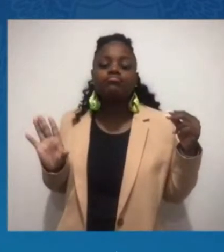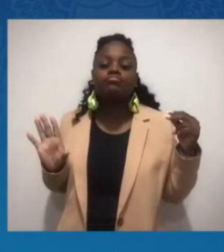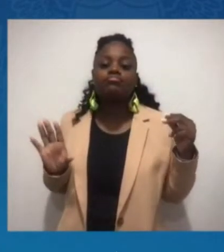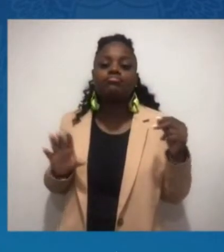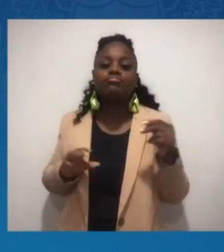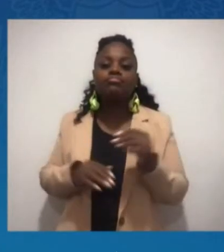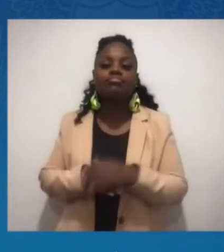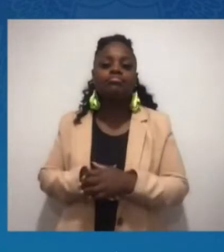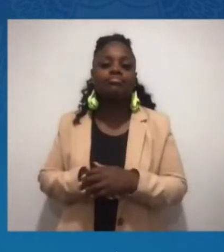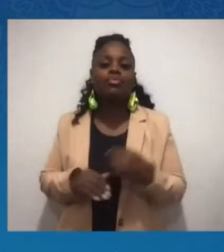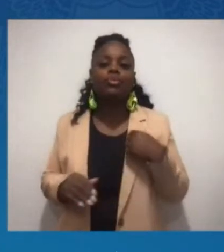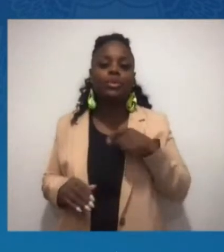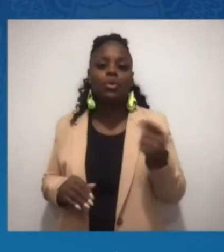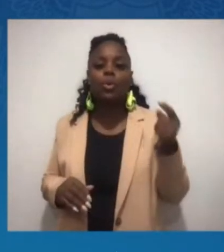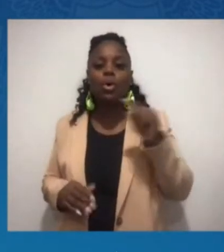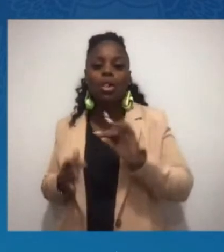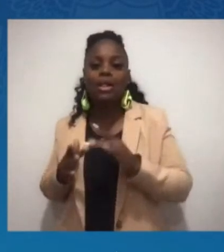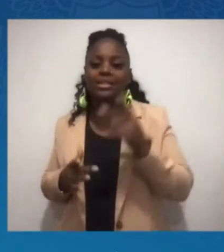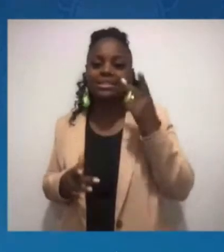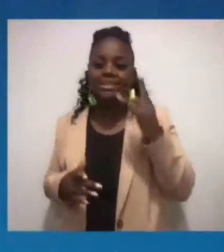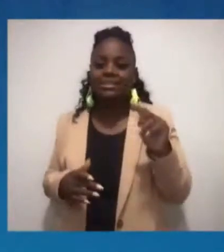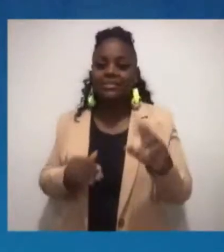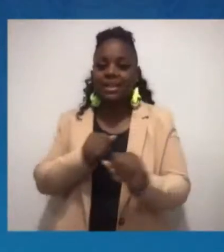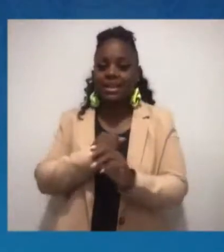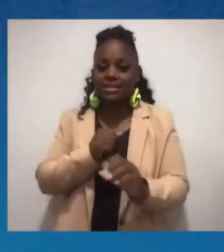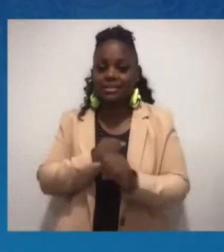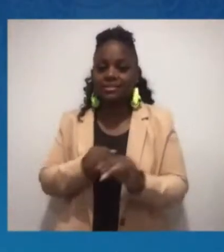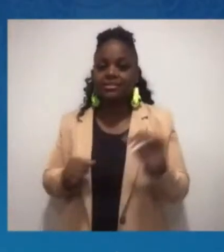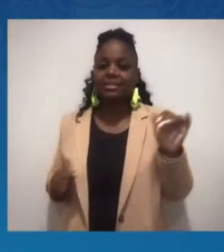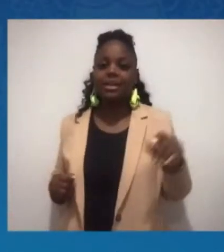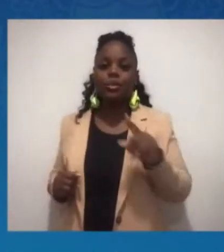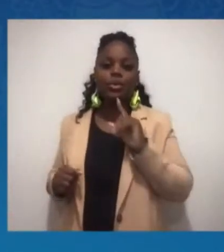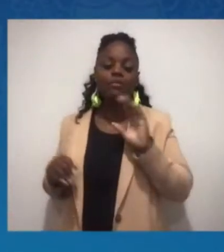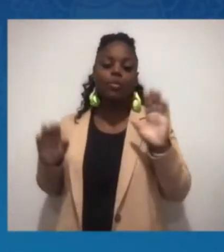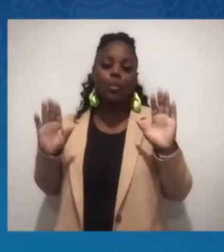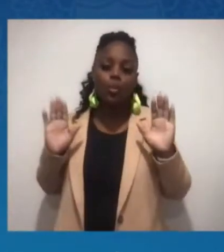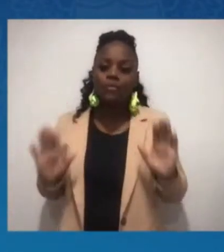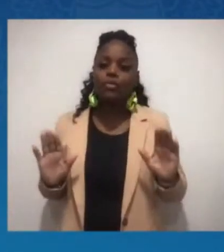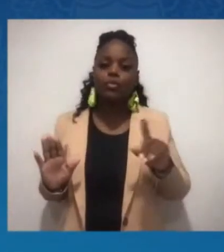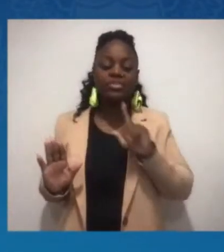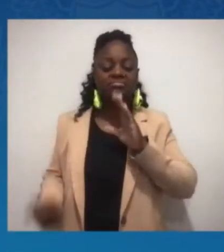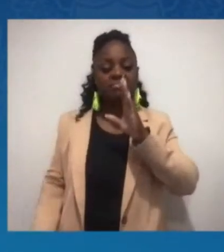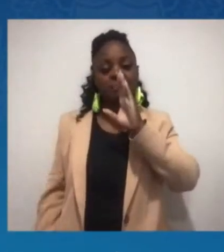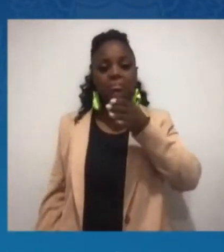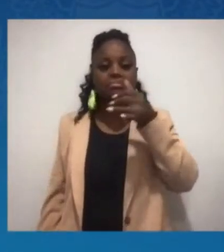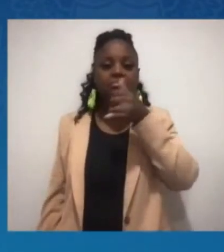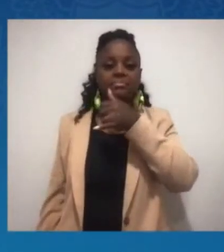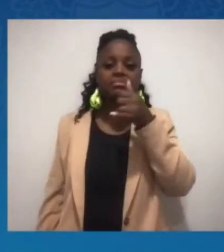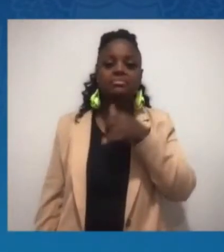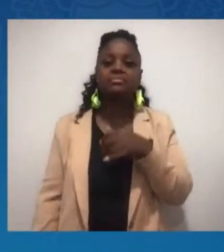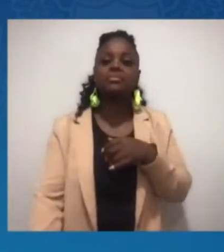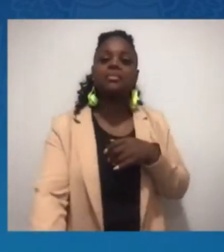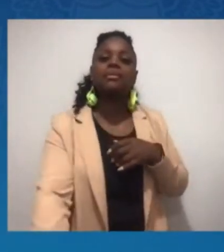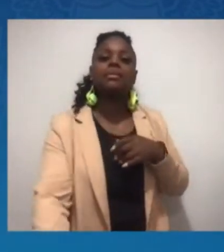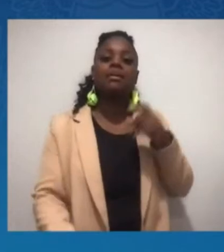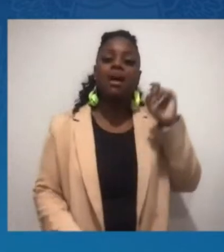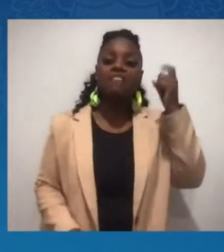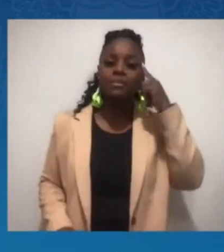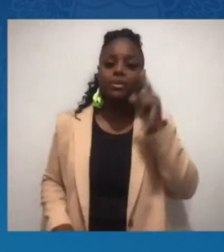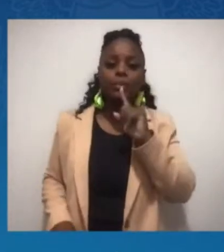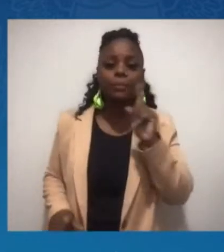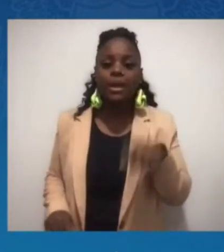They're fantastic. They're really quite direct and to the point. Government mandate, to the point.